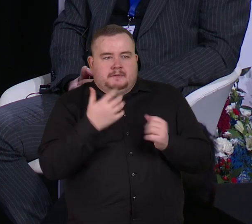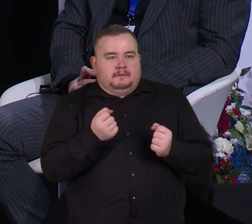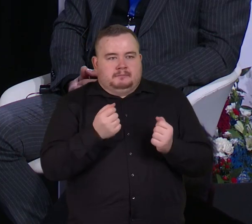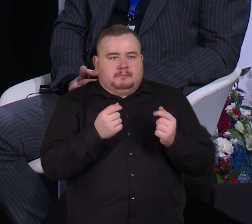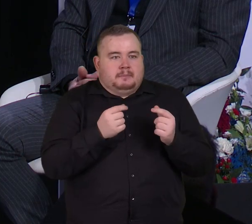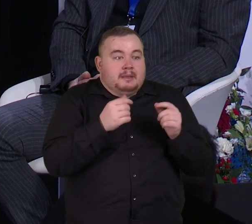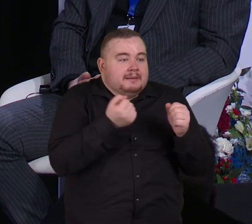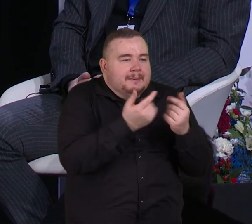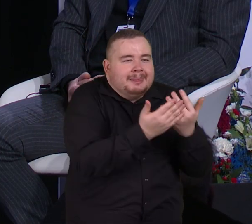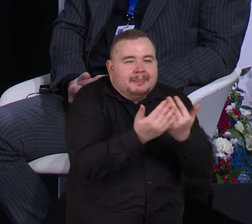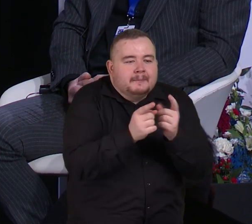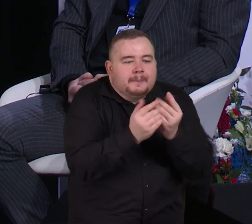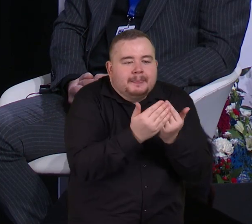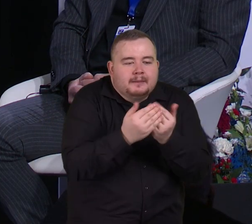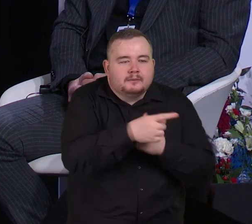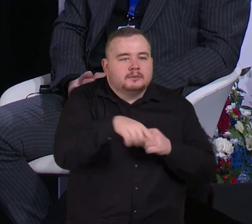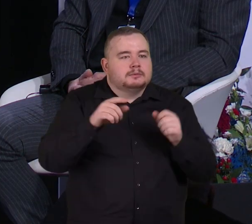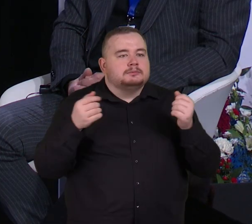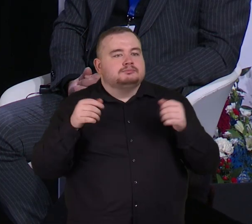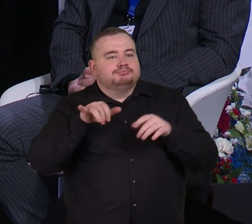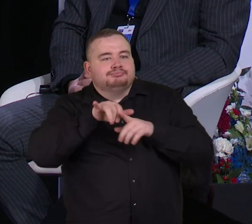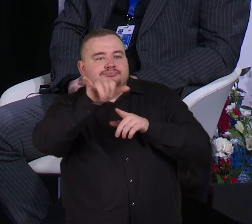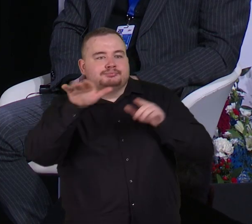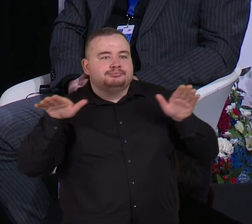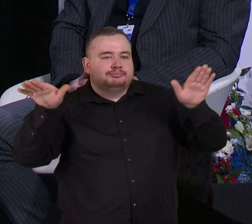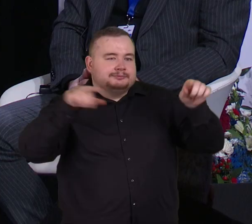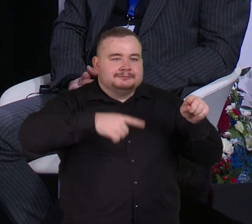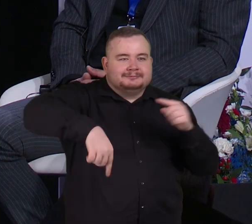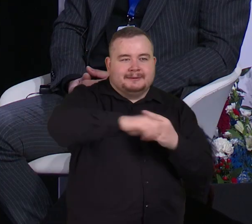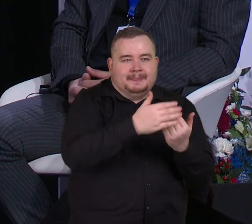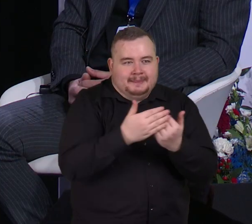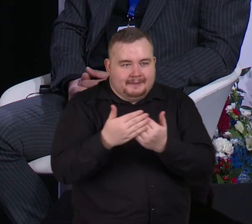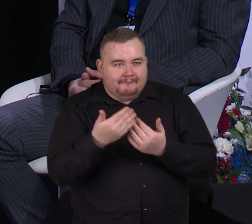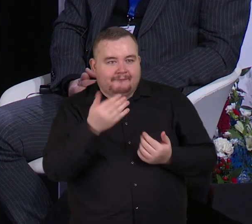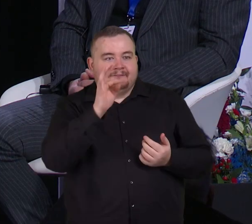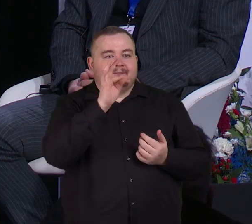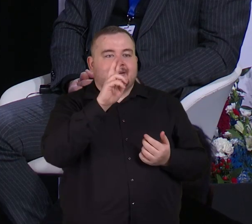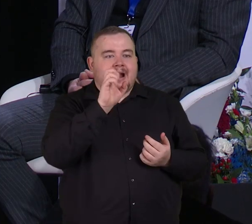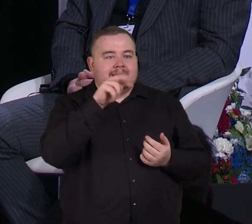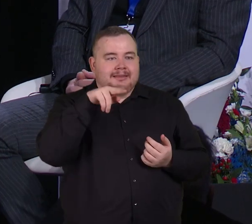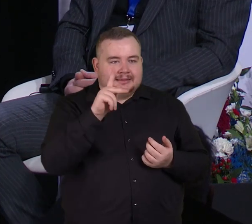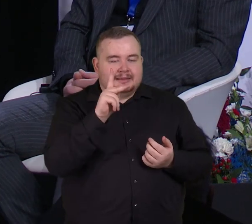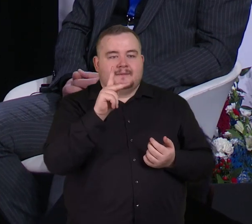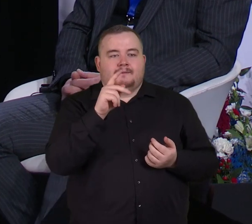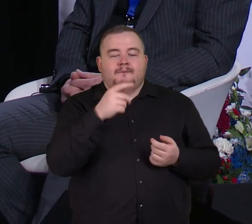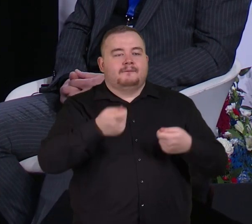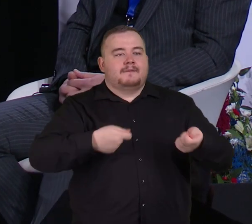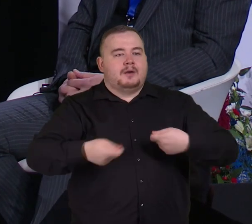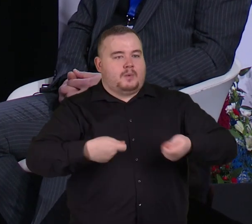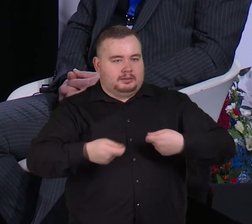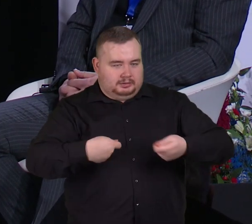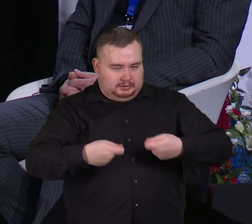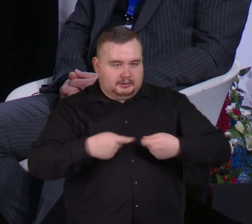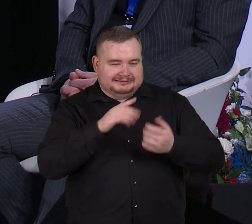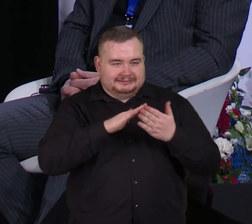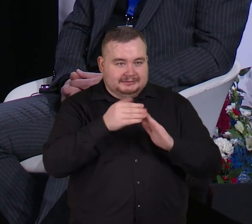we have to think in functional urban areas. That's for some reason that during the Leipzig Charter process,